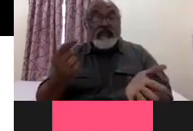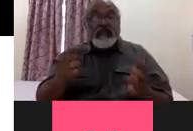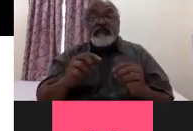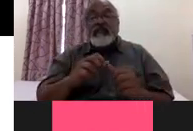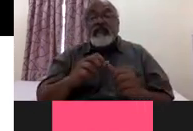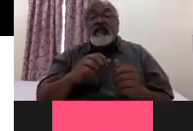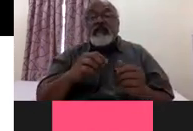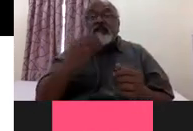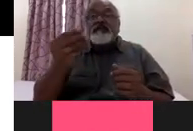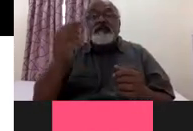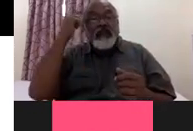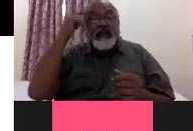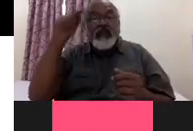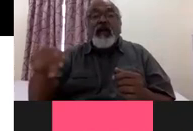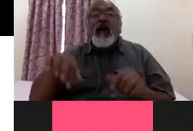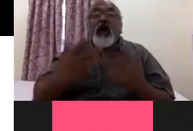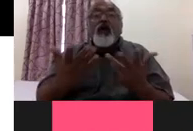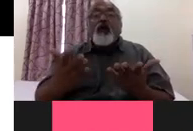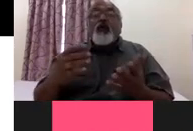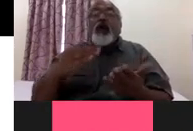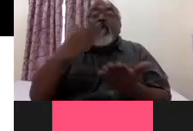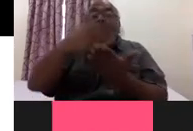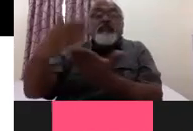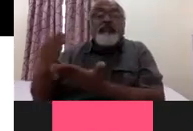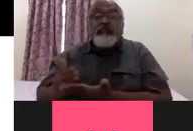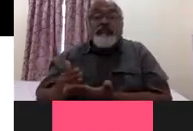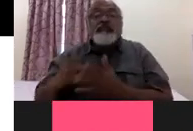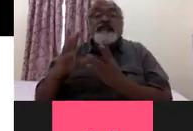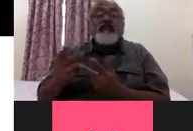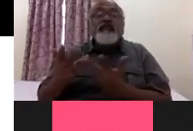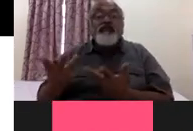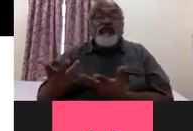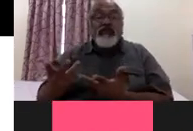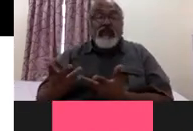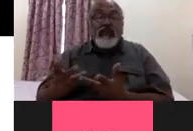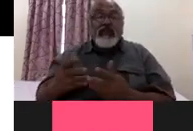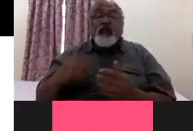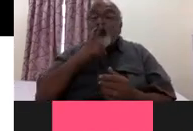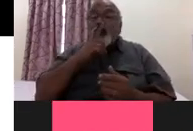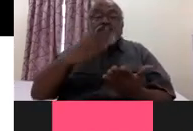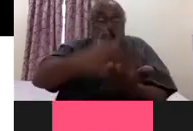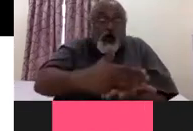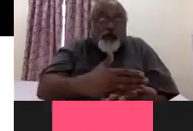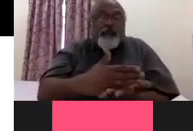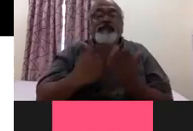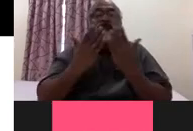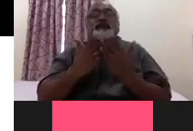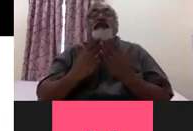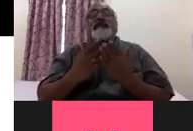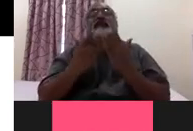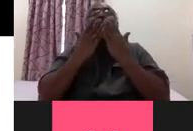factors, the barriers which act, which prevents a student to get